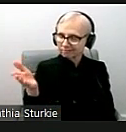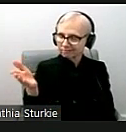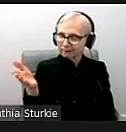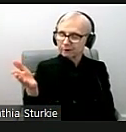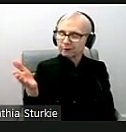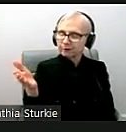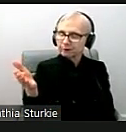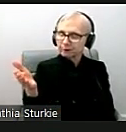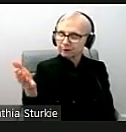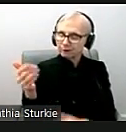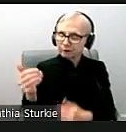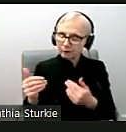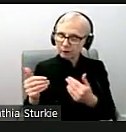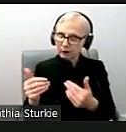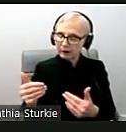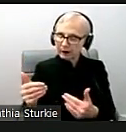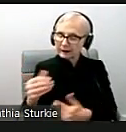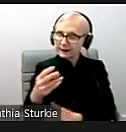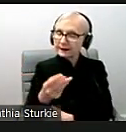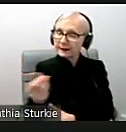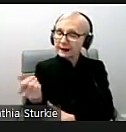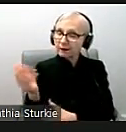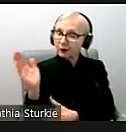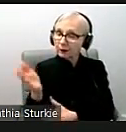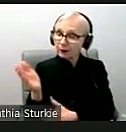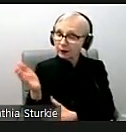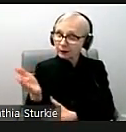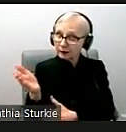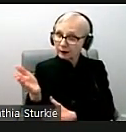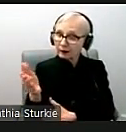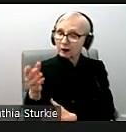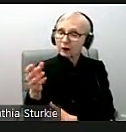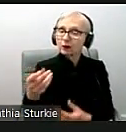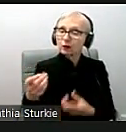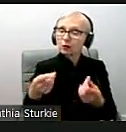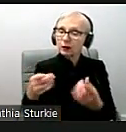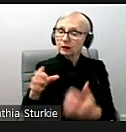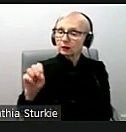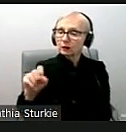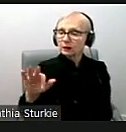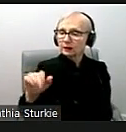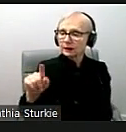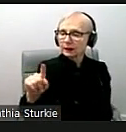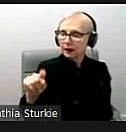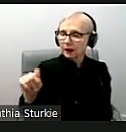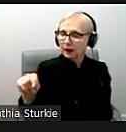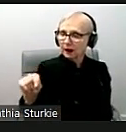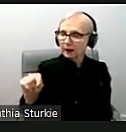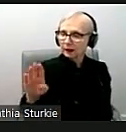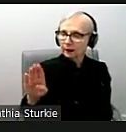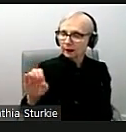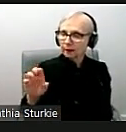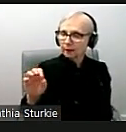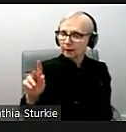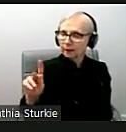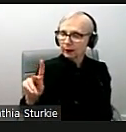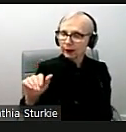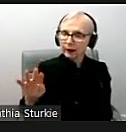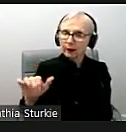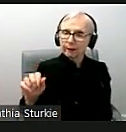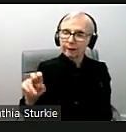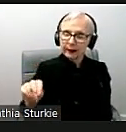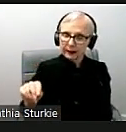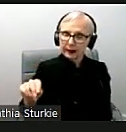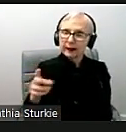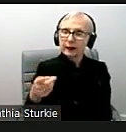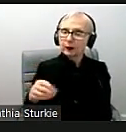We're going to have a couple of presenters this morning. We're going to have Director Scott Bookman, our COVID-19 Incident Commander, and Dr. Rachel